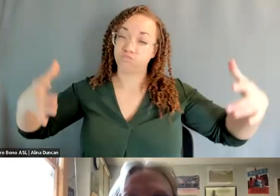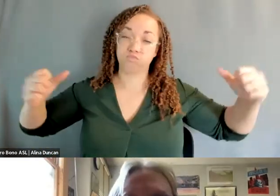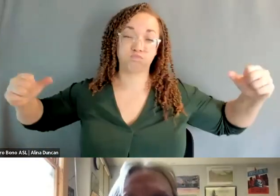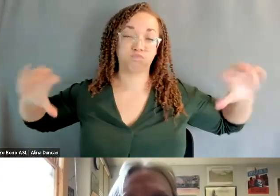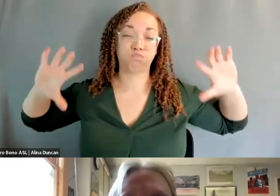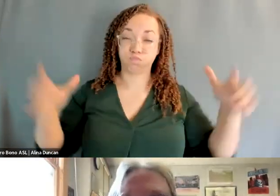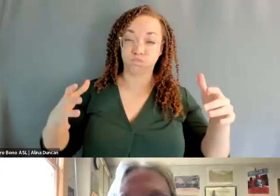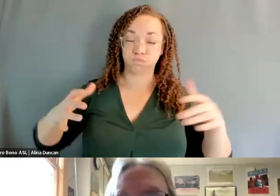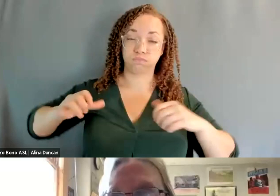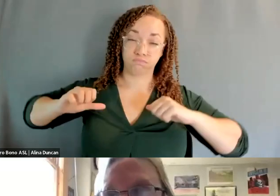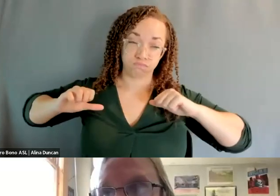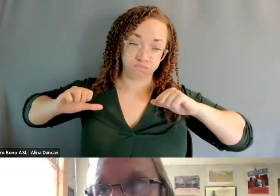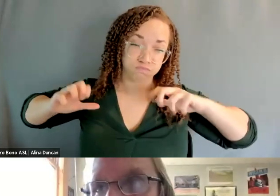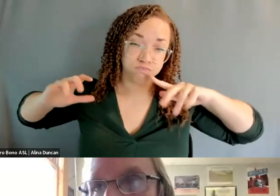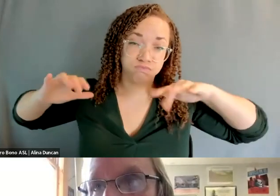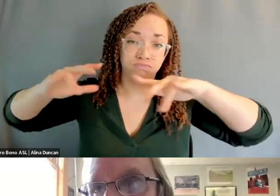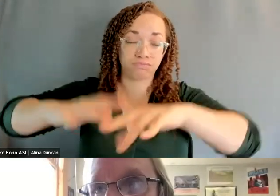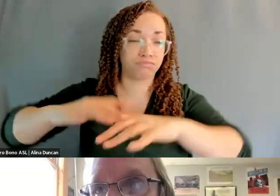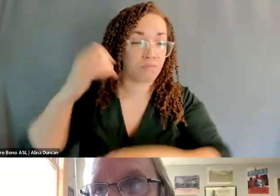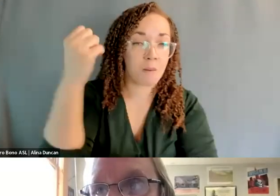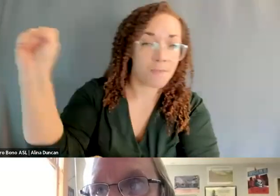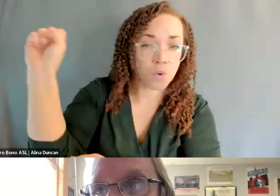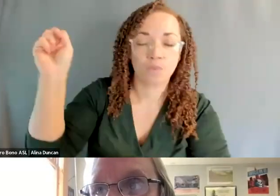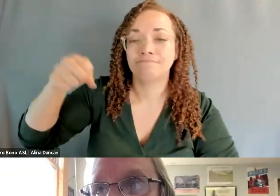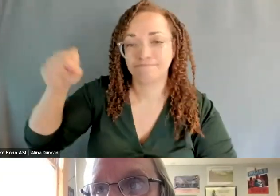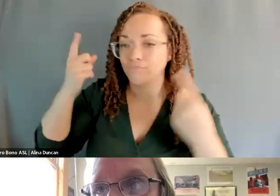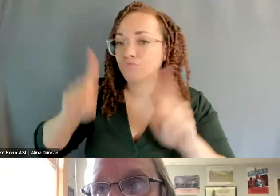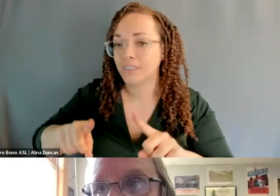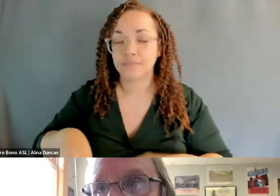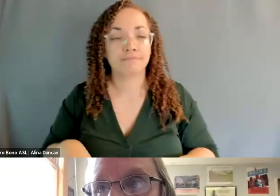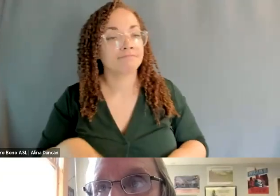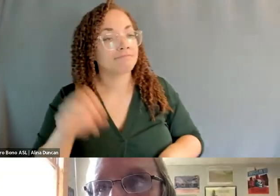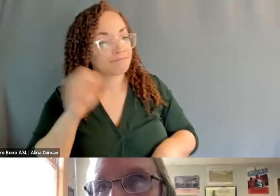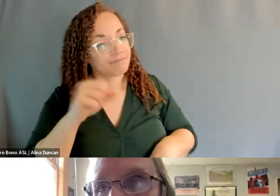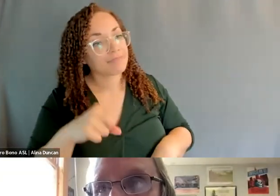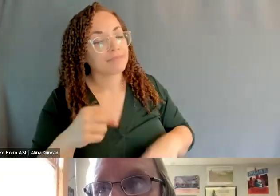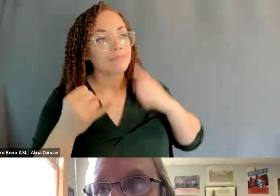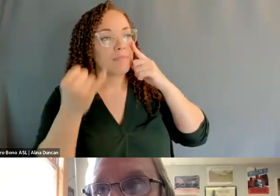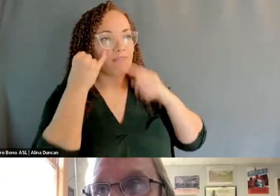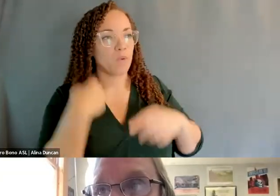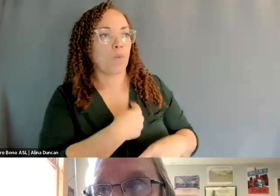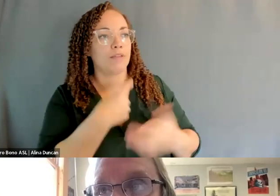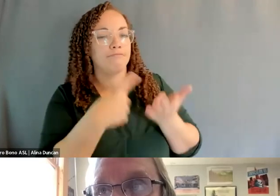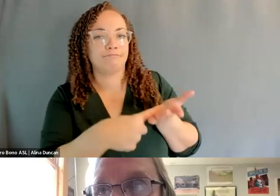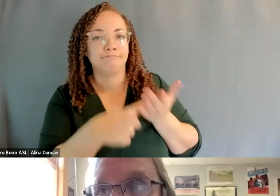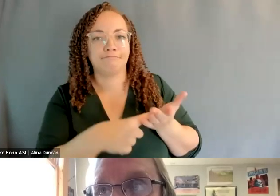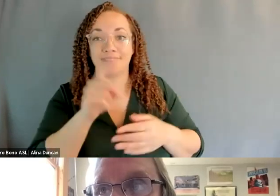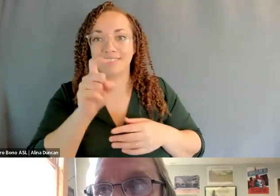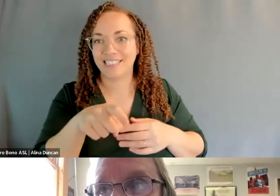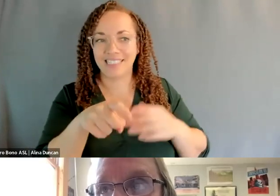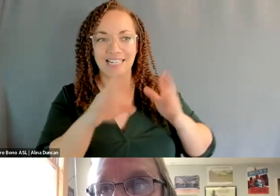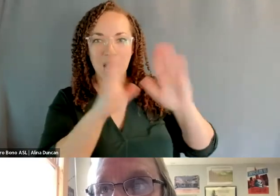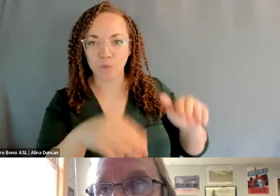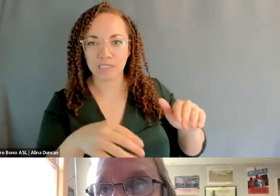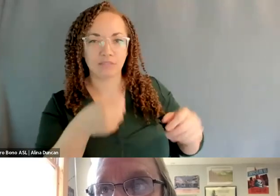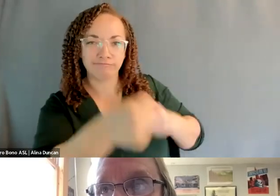I just say, though, I think that, you know, if we're talking about the need for housing, I think it's important to recognize